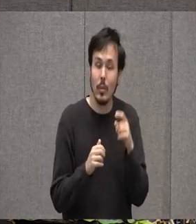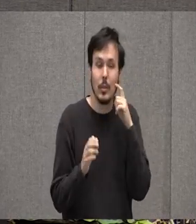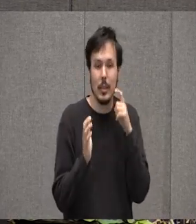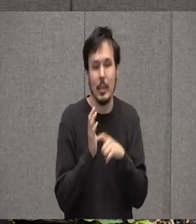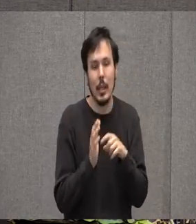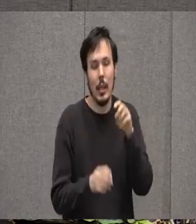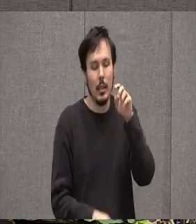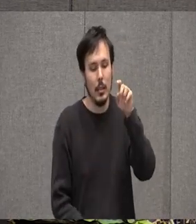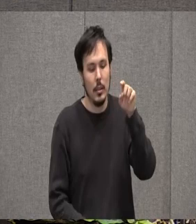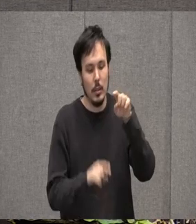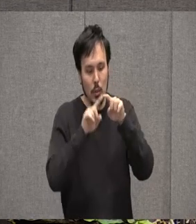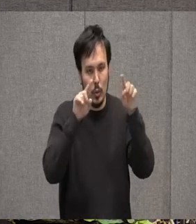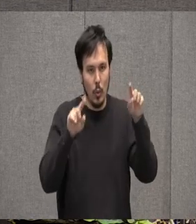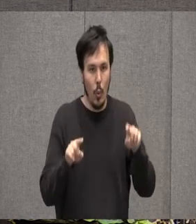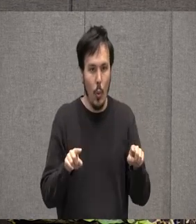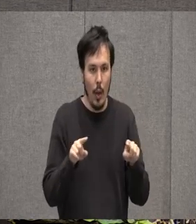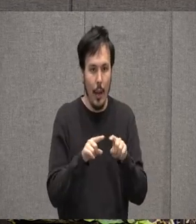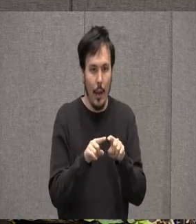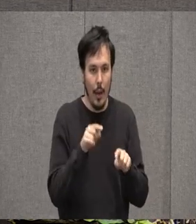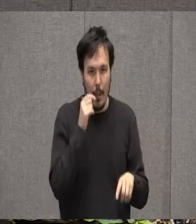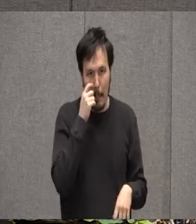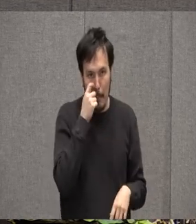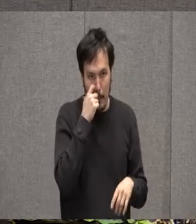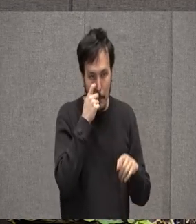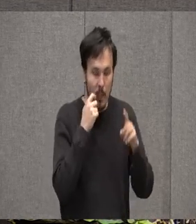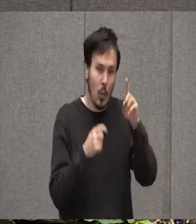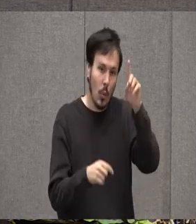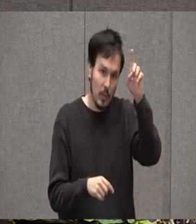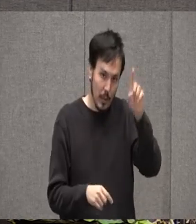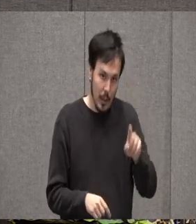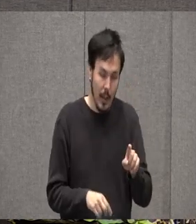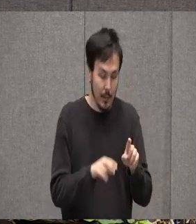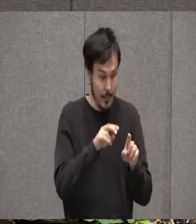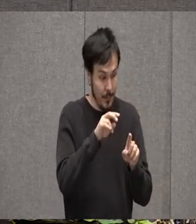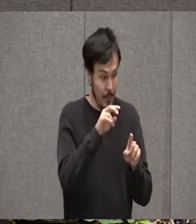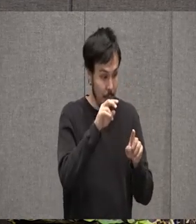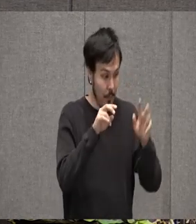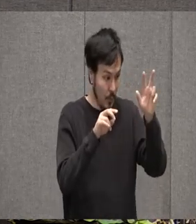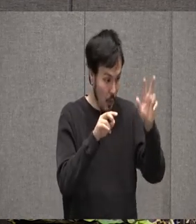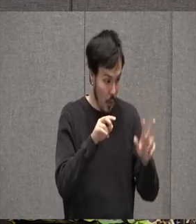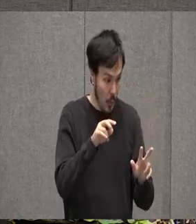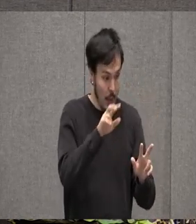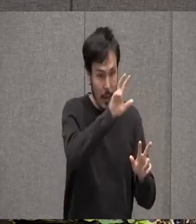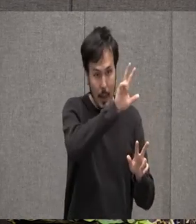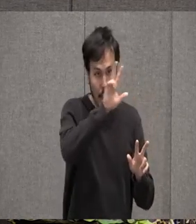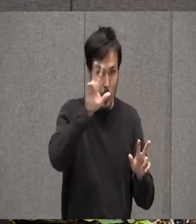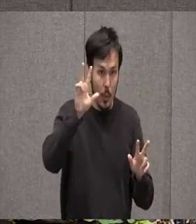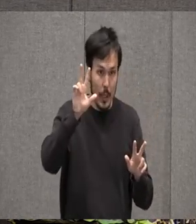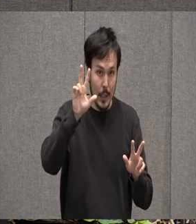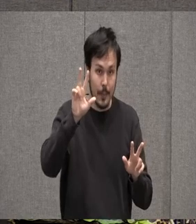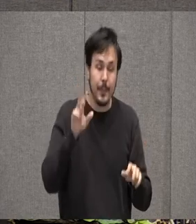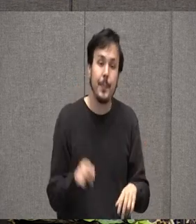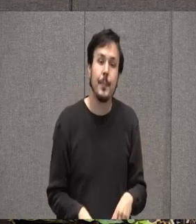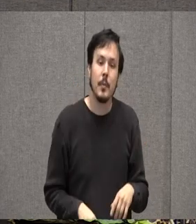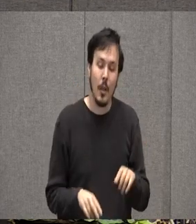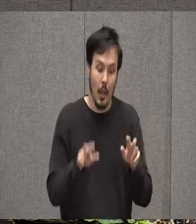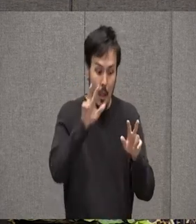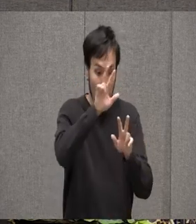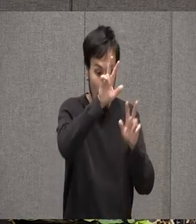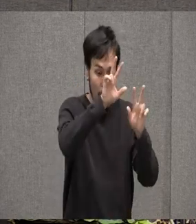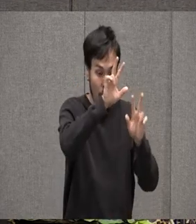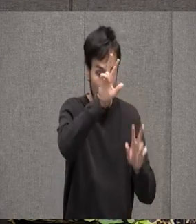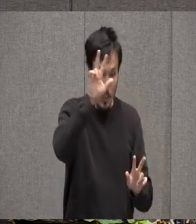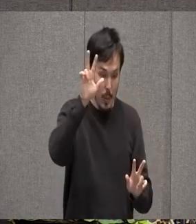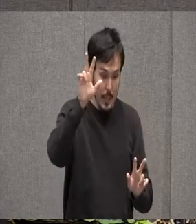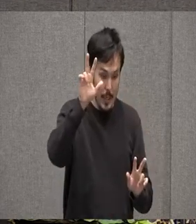have exactly 3 going vertically and 3 going horizontally. And those 3